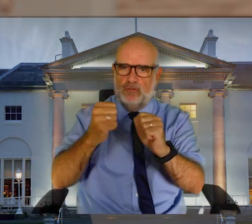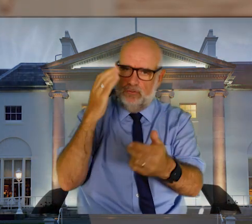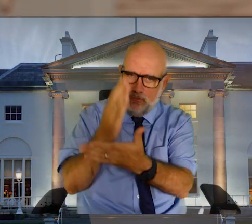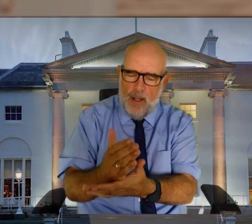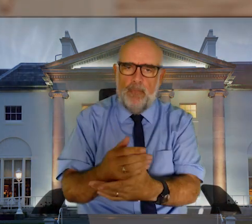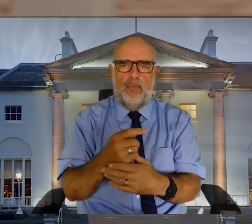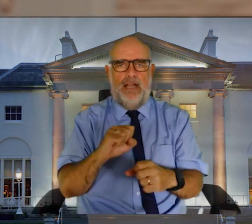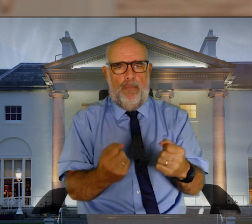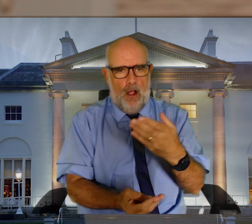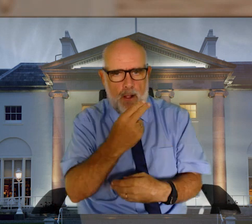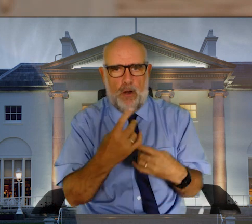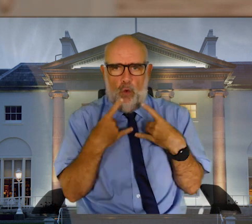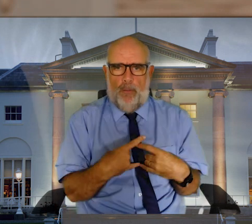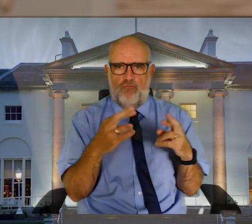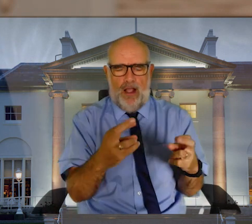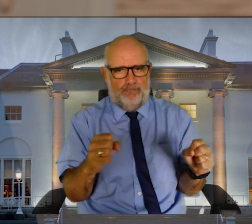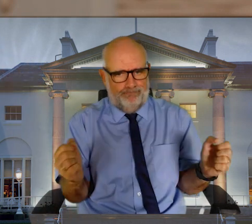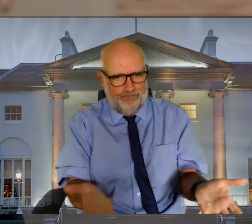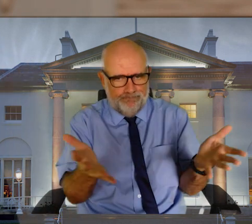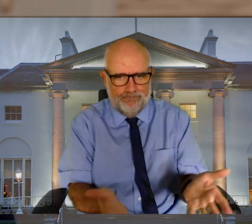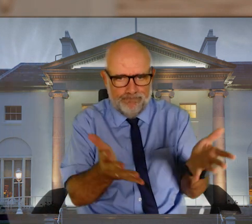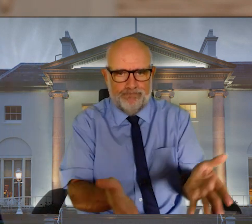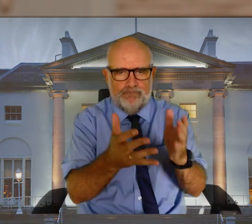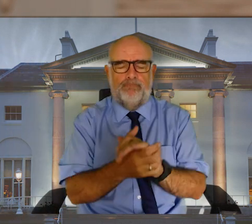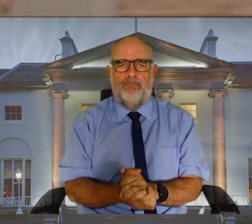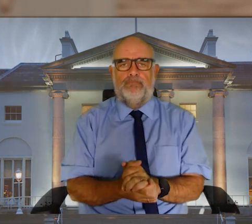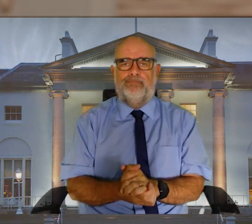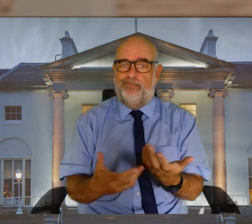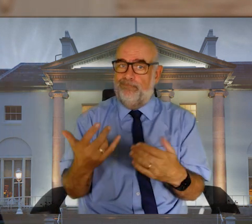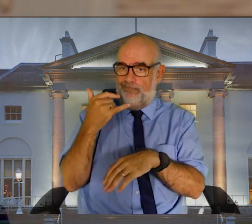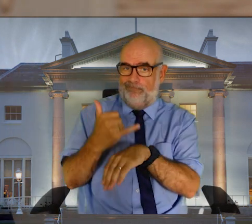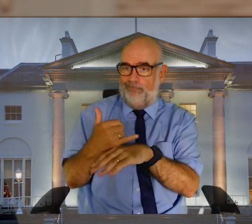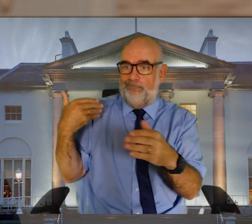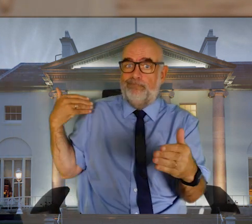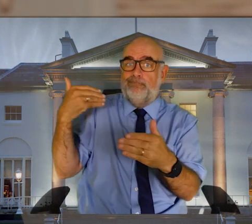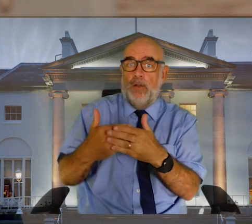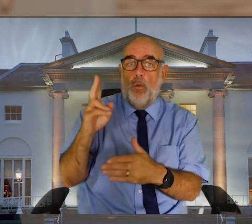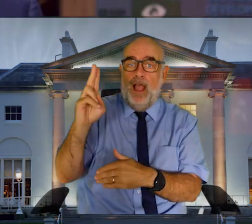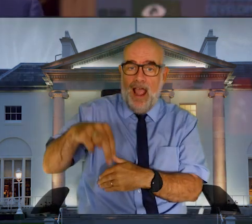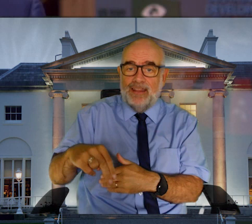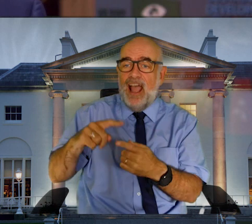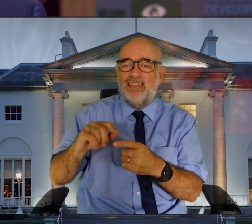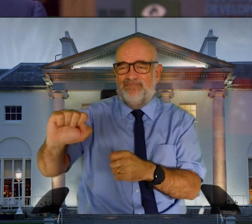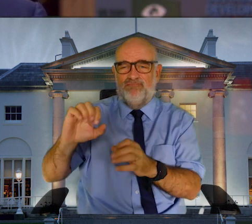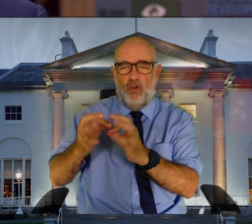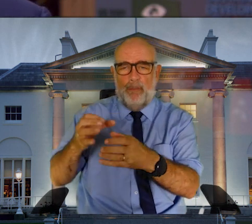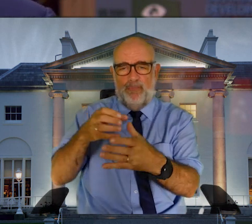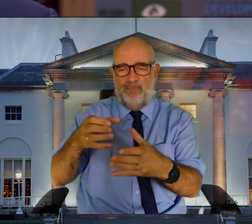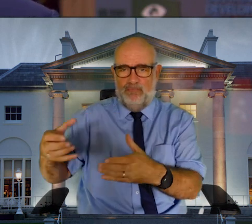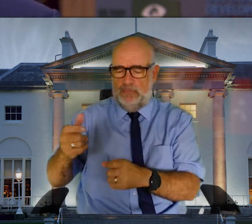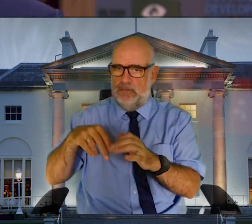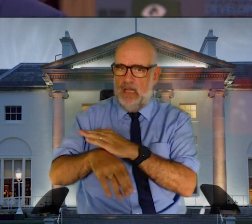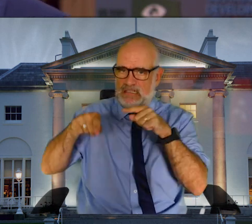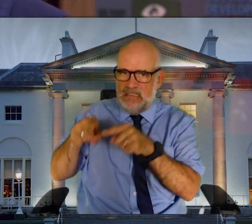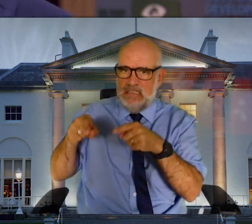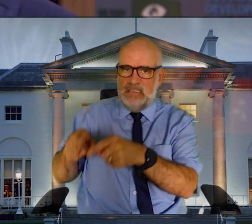in 2020, when we have ample capacity to abolish all forms of human poverty, that we share a